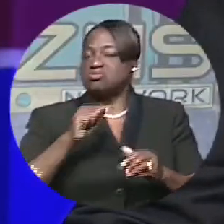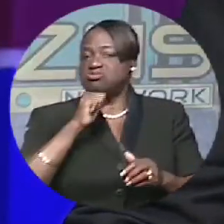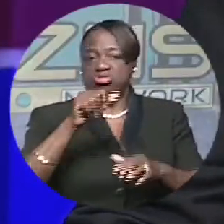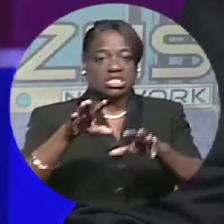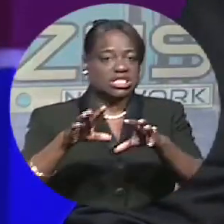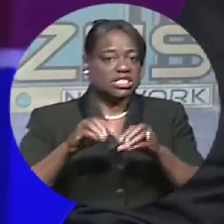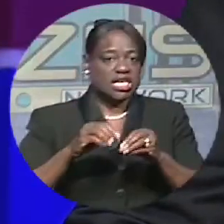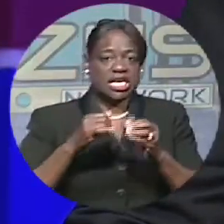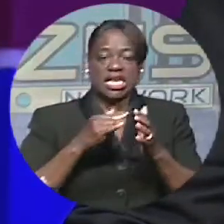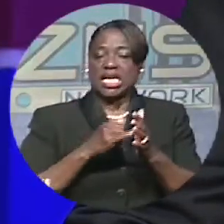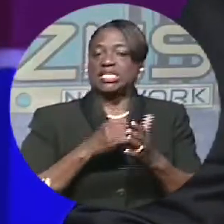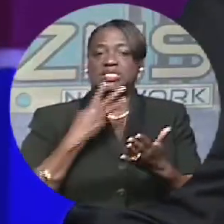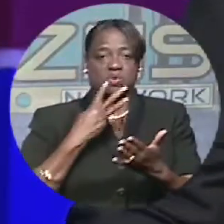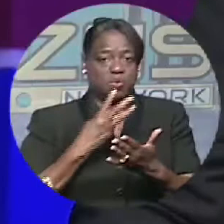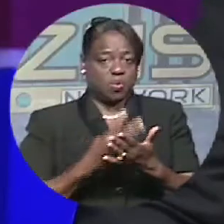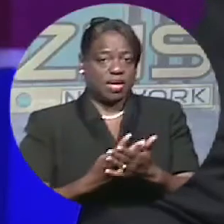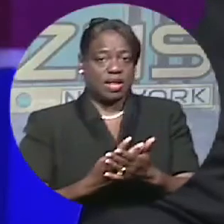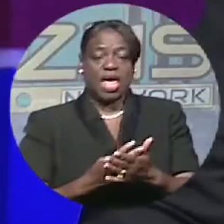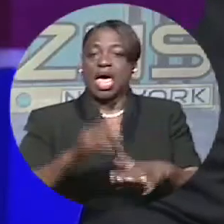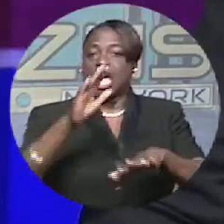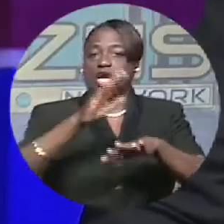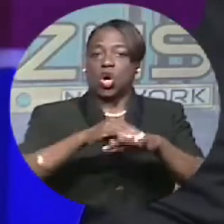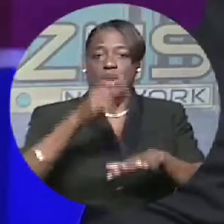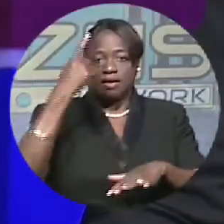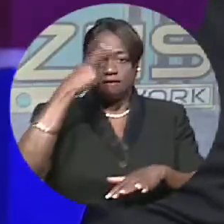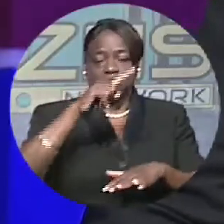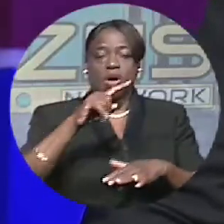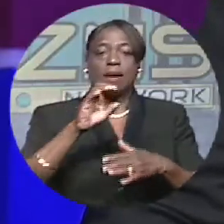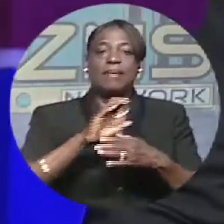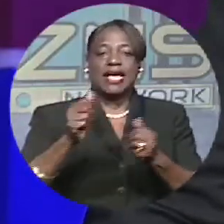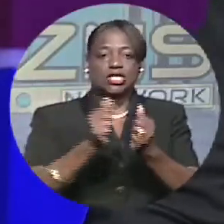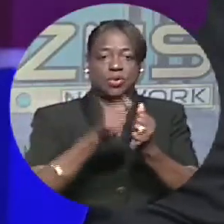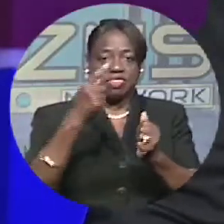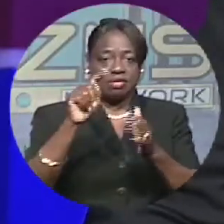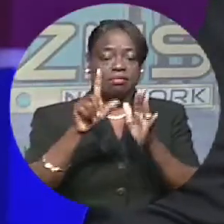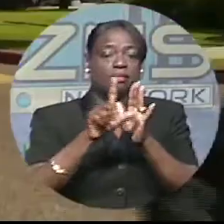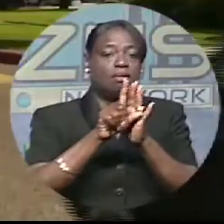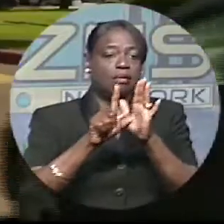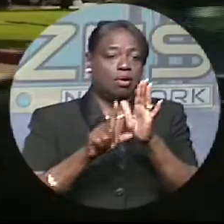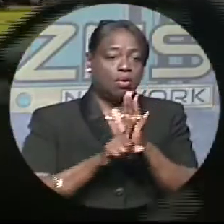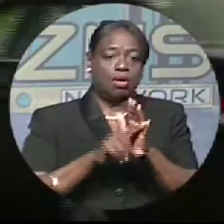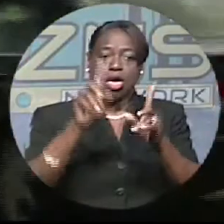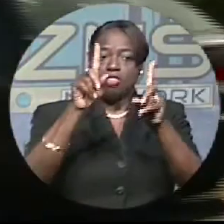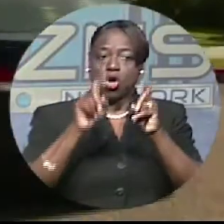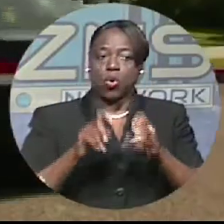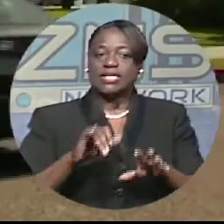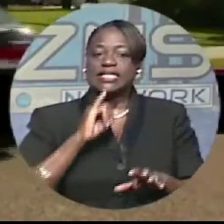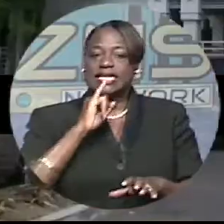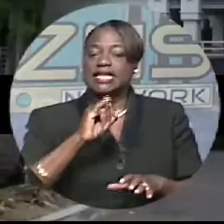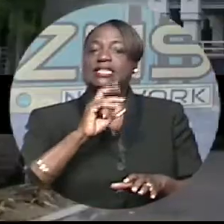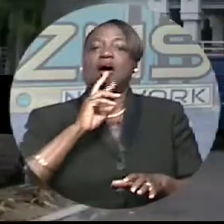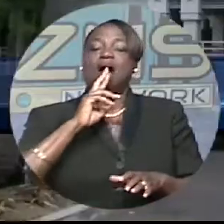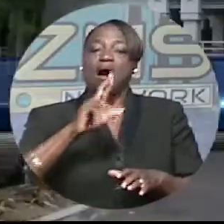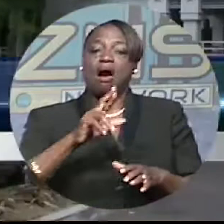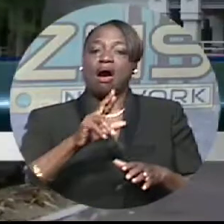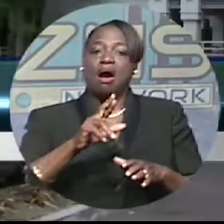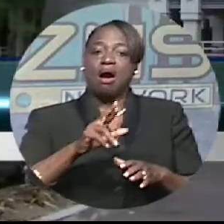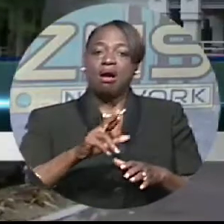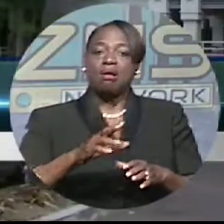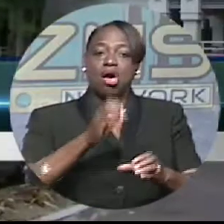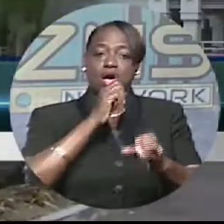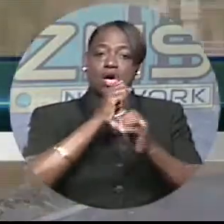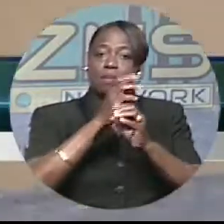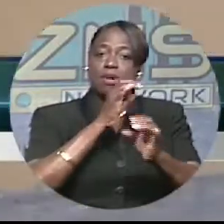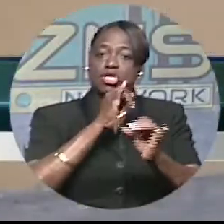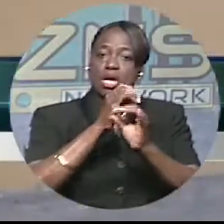these responses and are calling for compliance with the law. The question is, are commercial banks within their rights to